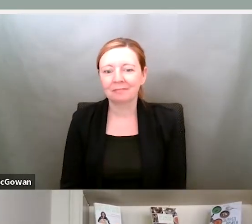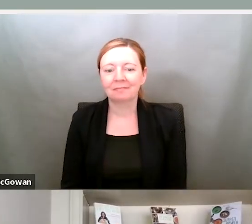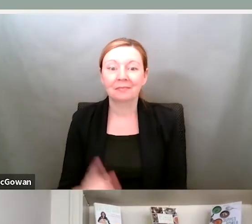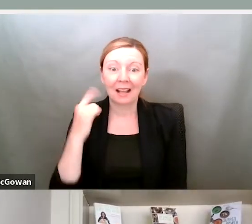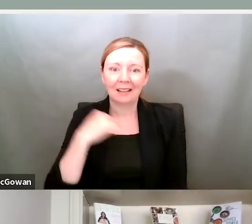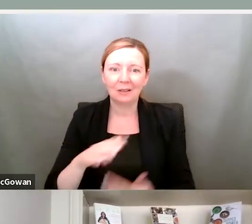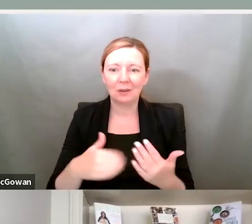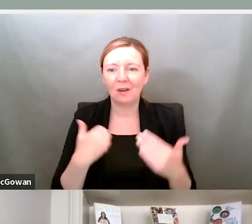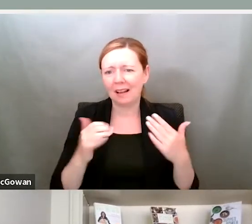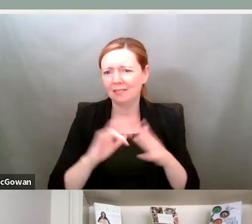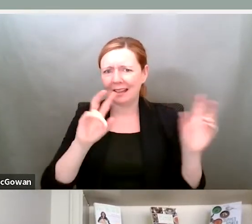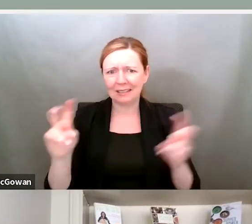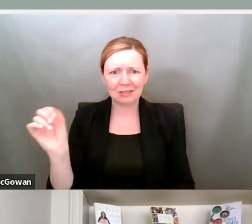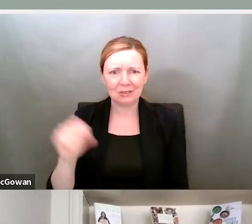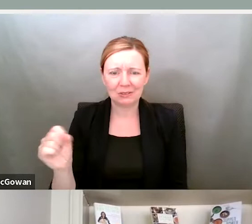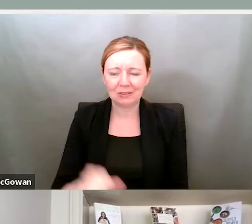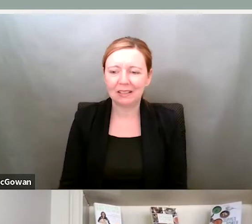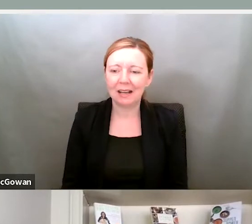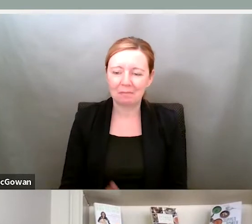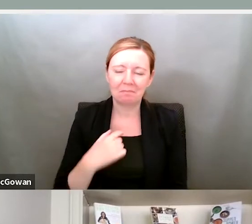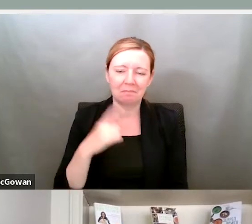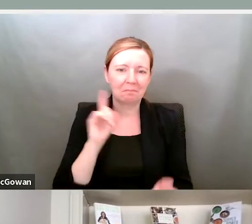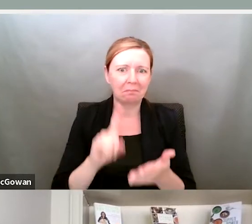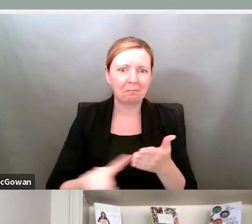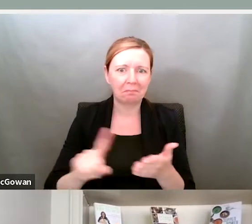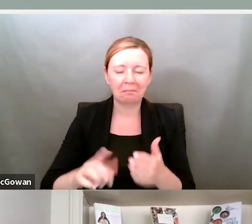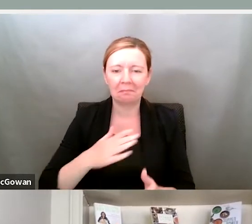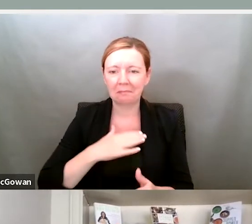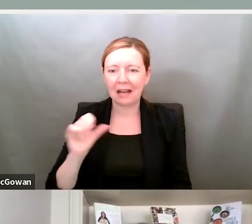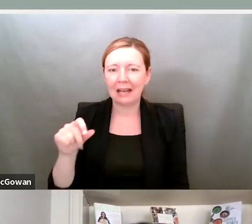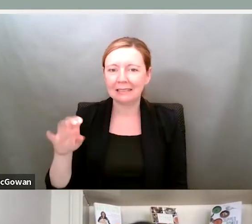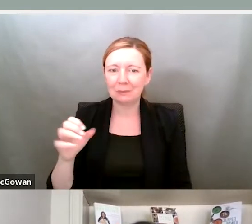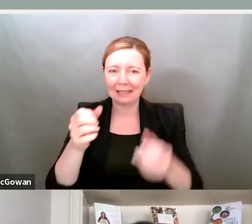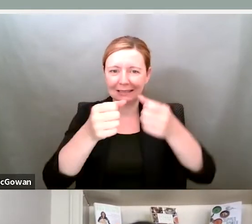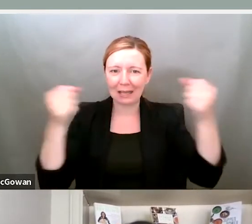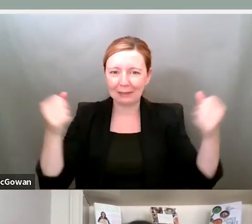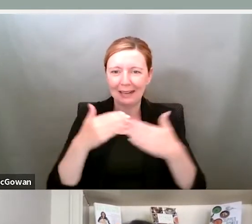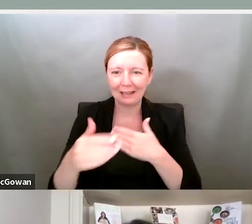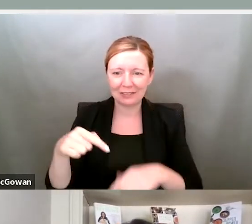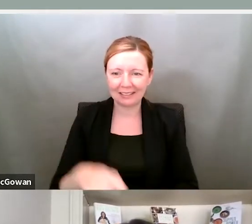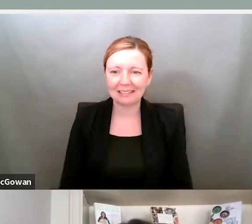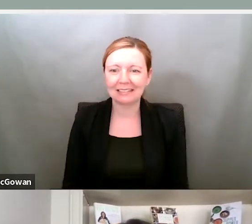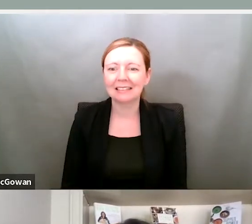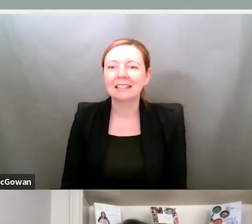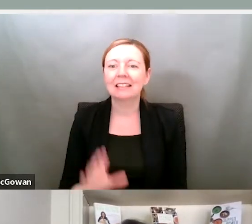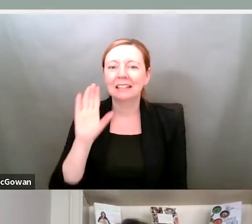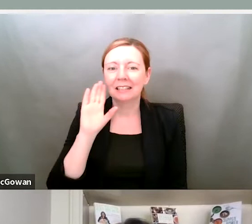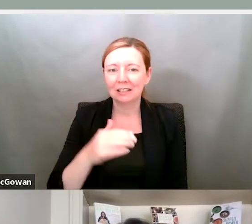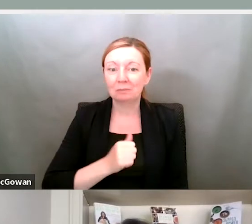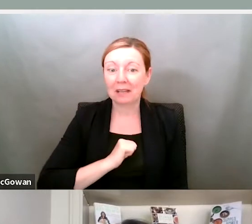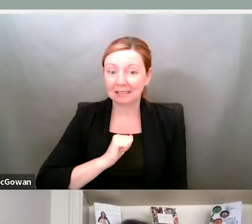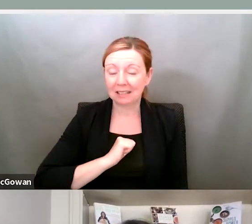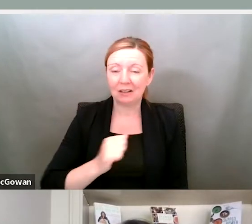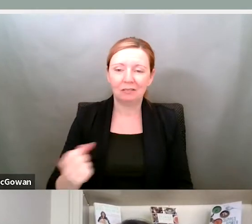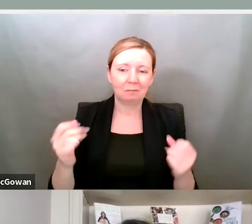we all have that issue, Janine. So I'll be looking at my spice cabinet after this. I know myself and